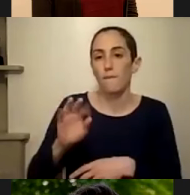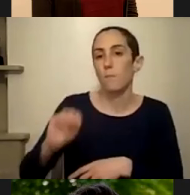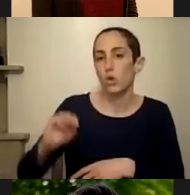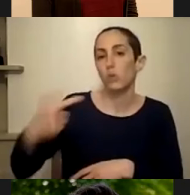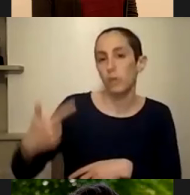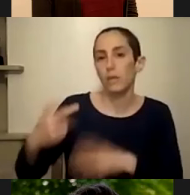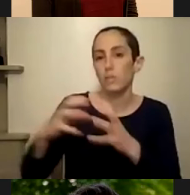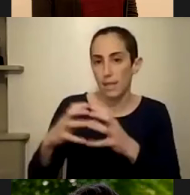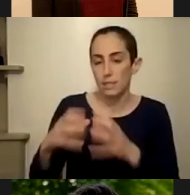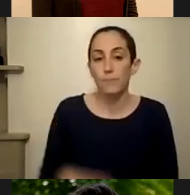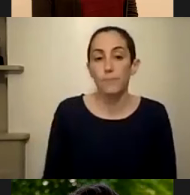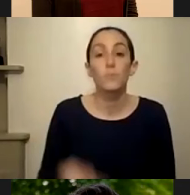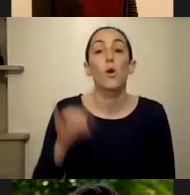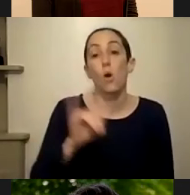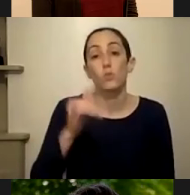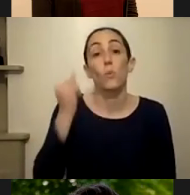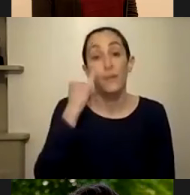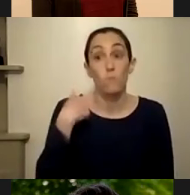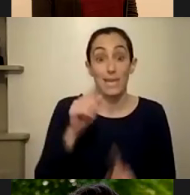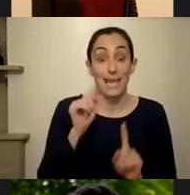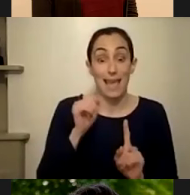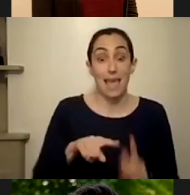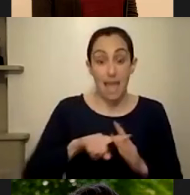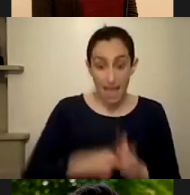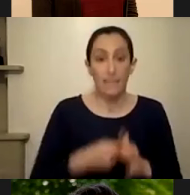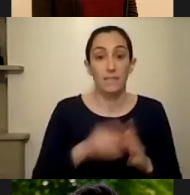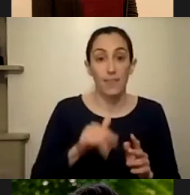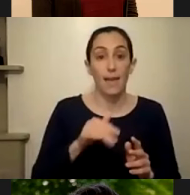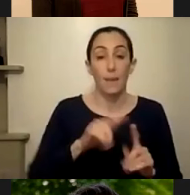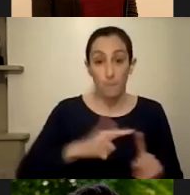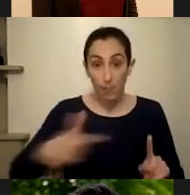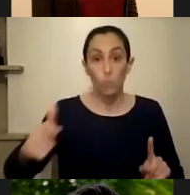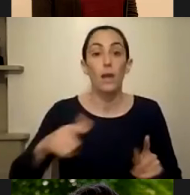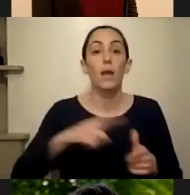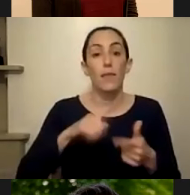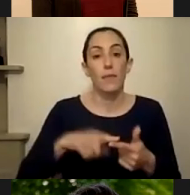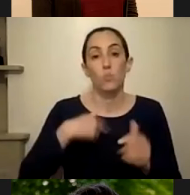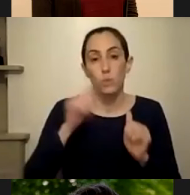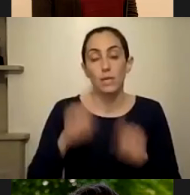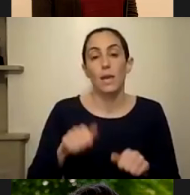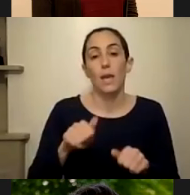we activate this signaling pathway, we can bypass retinal injury.